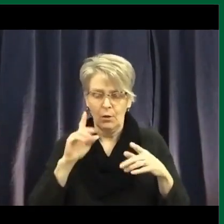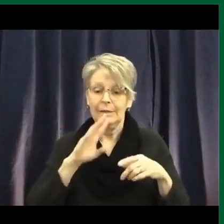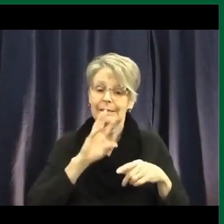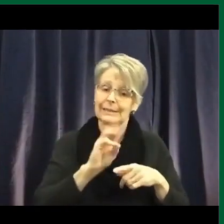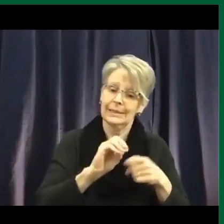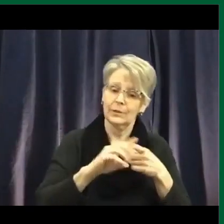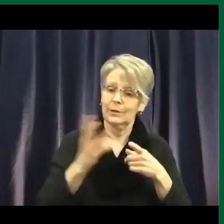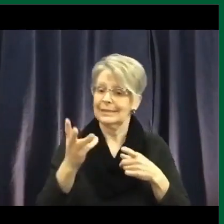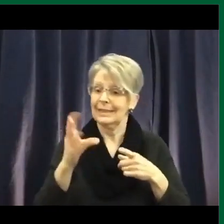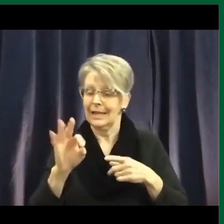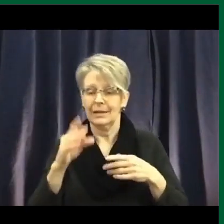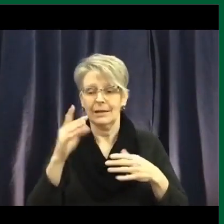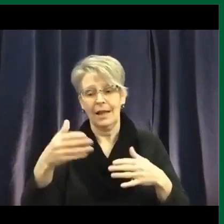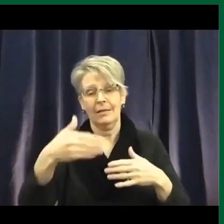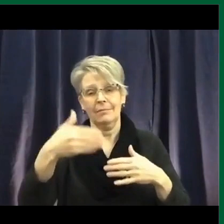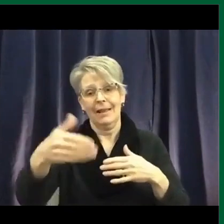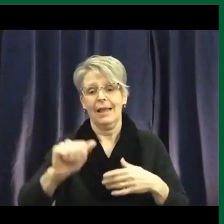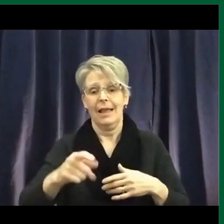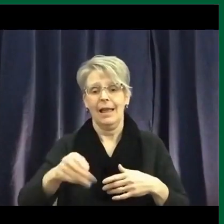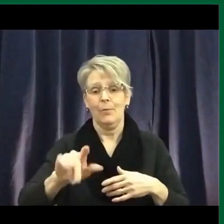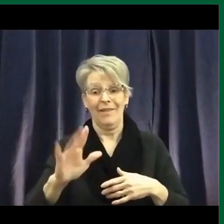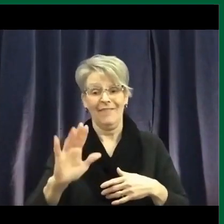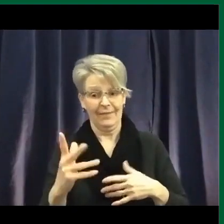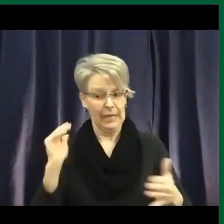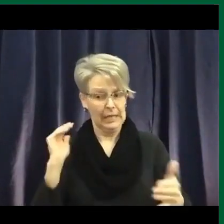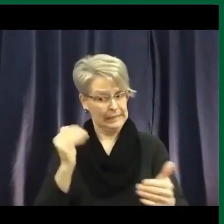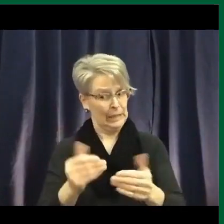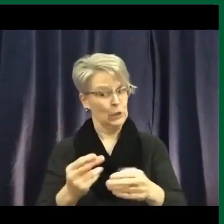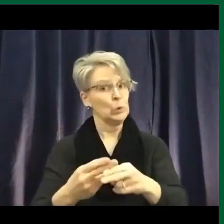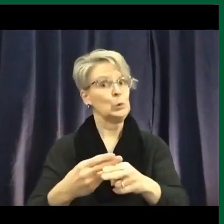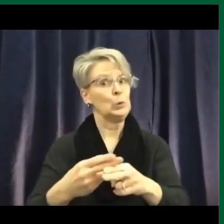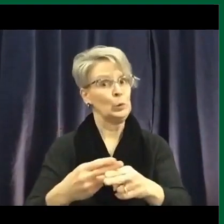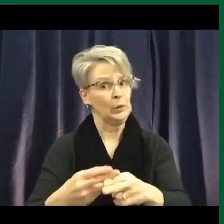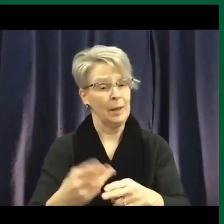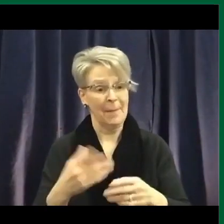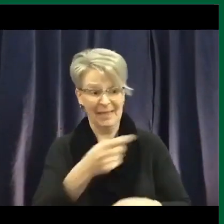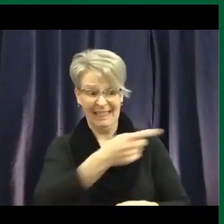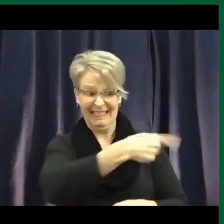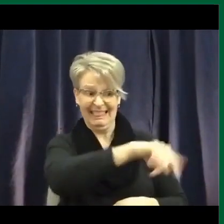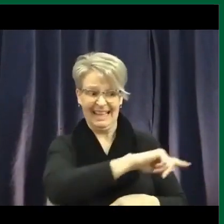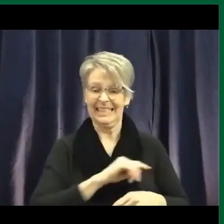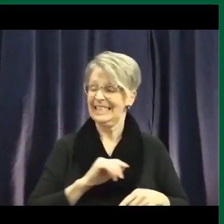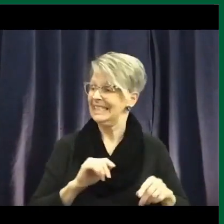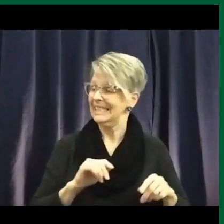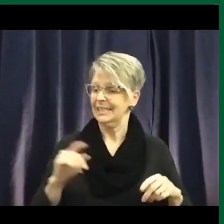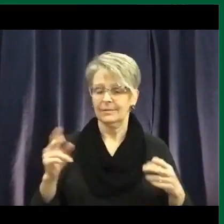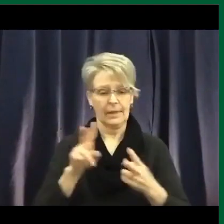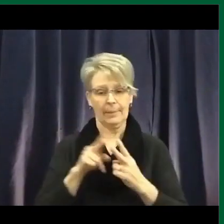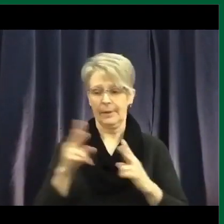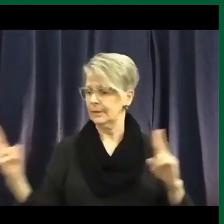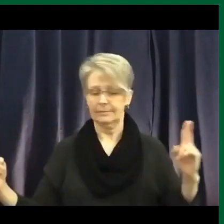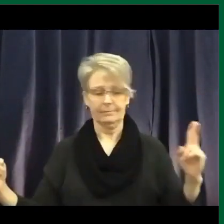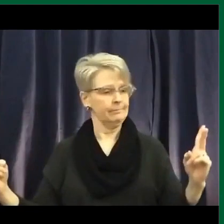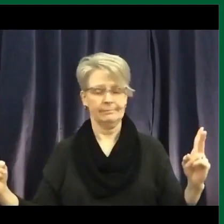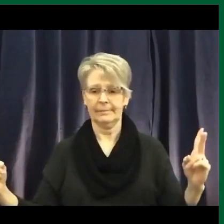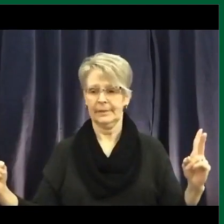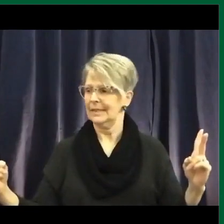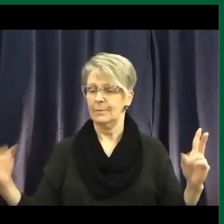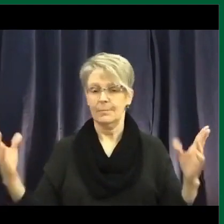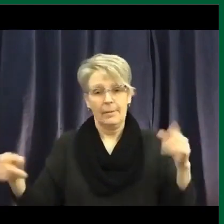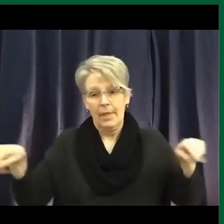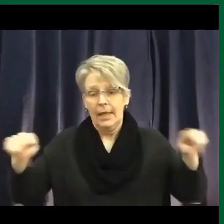the 5th. Their time is coming very soon. So they may choose, those two couples may choose to act a